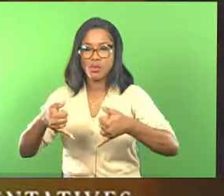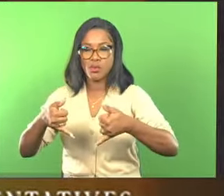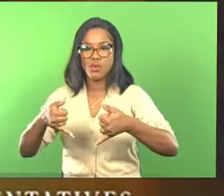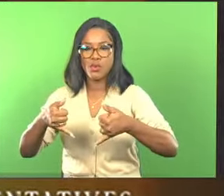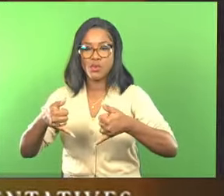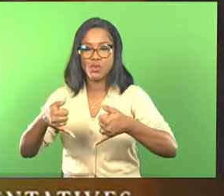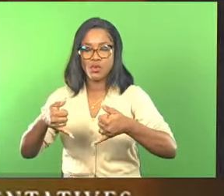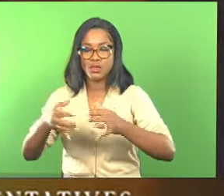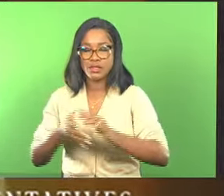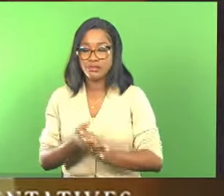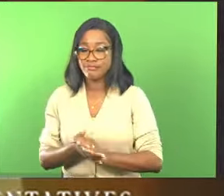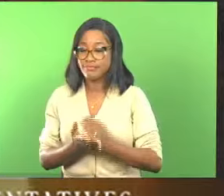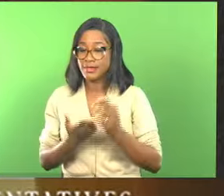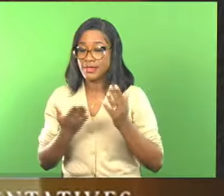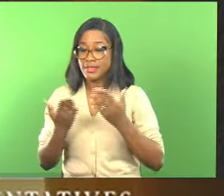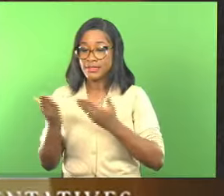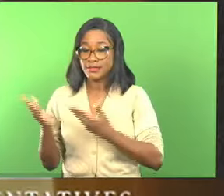I accept it